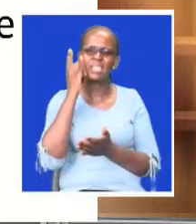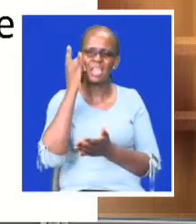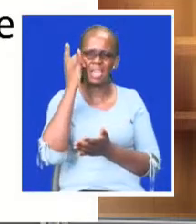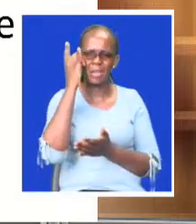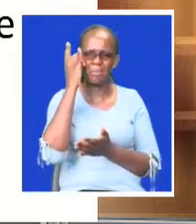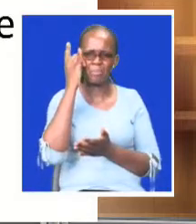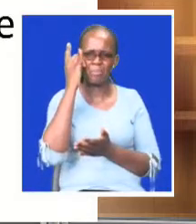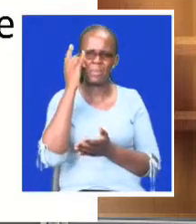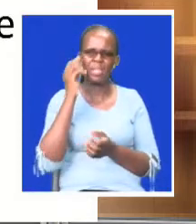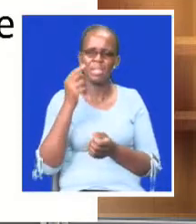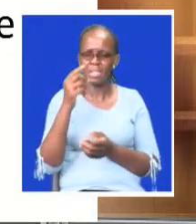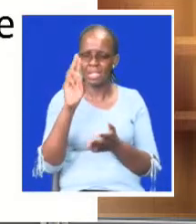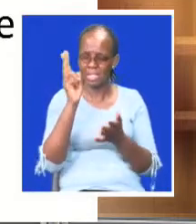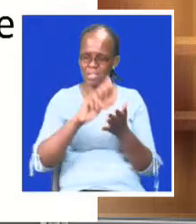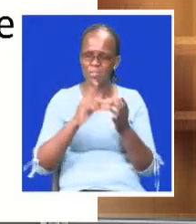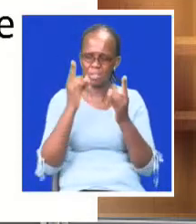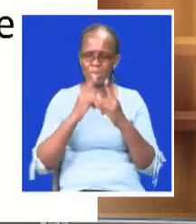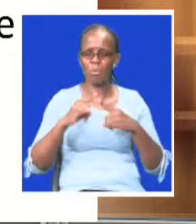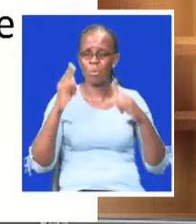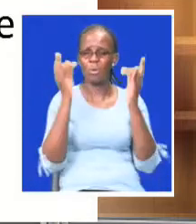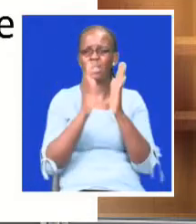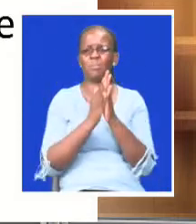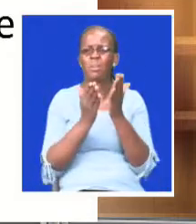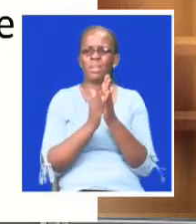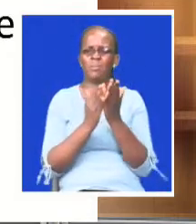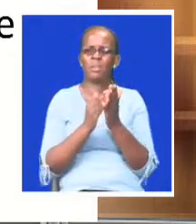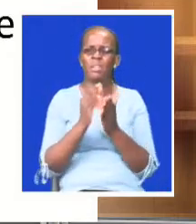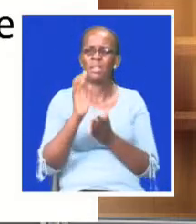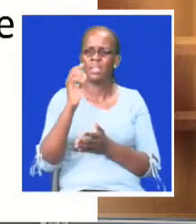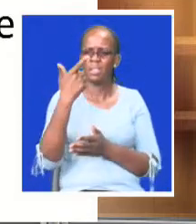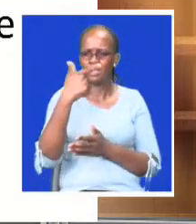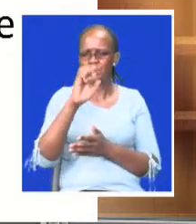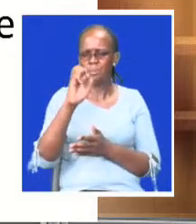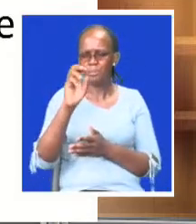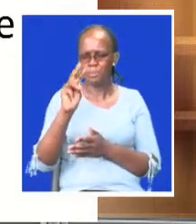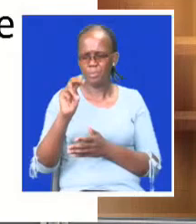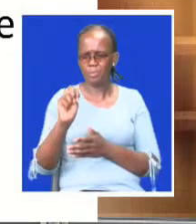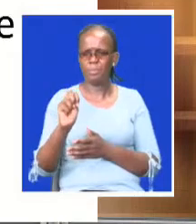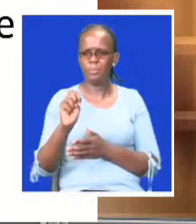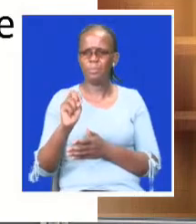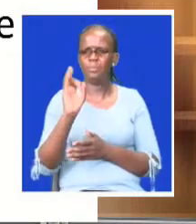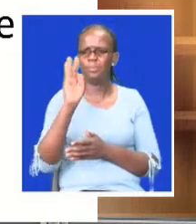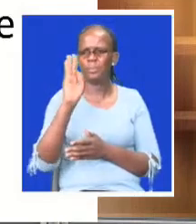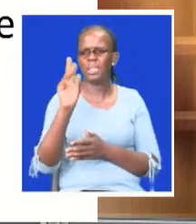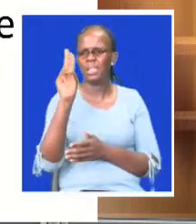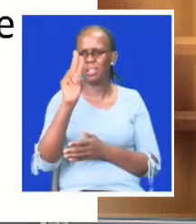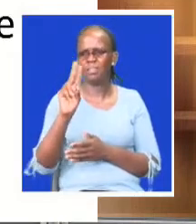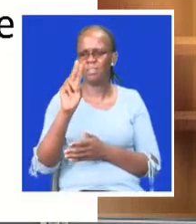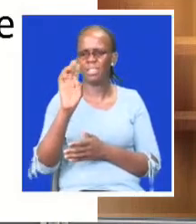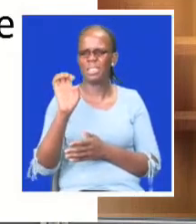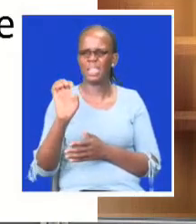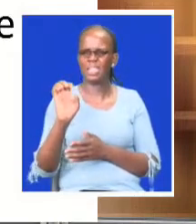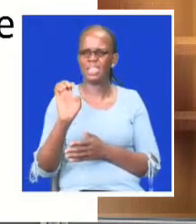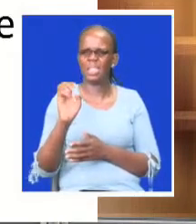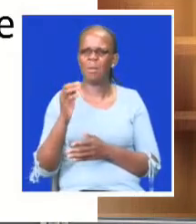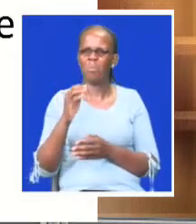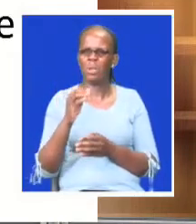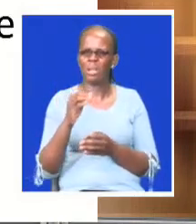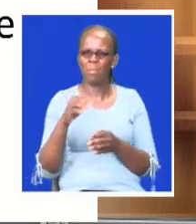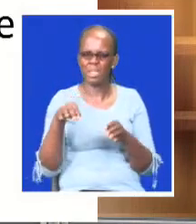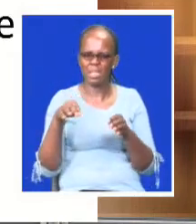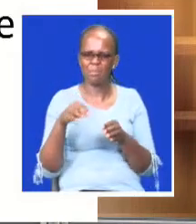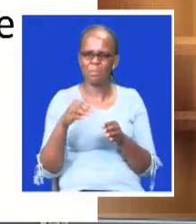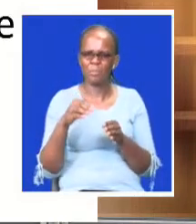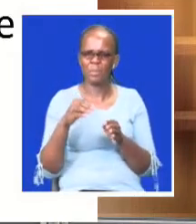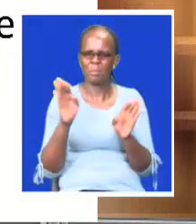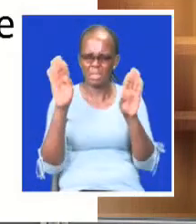Genesis 3 verse 8, Adam and Eve hid from God. Why? Because now they were guilty and they